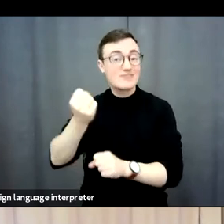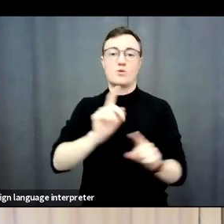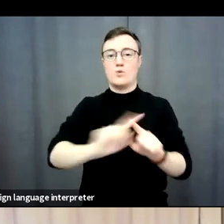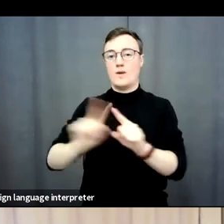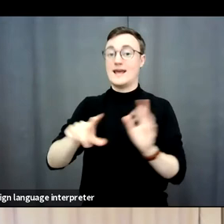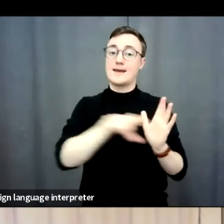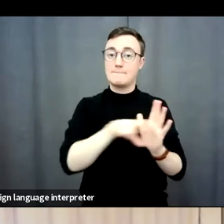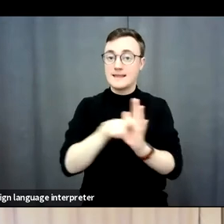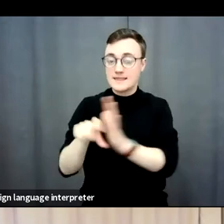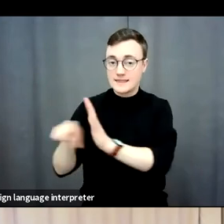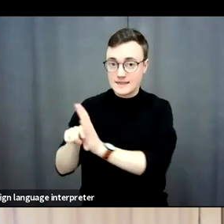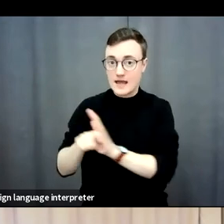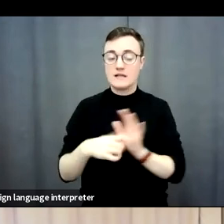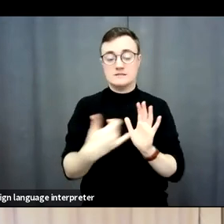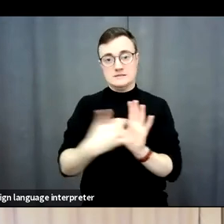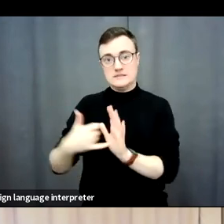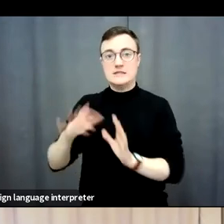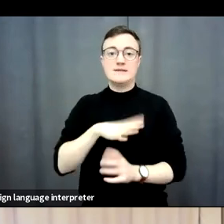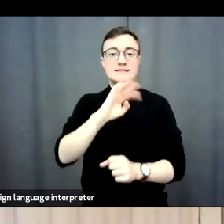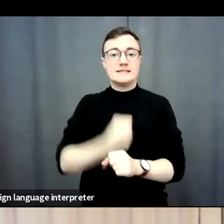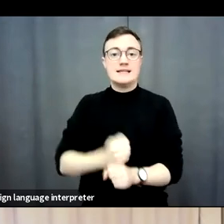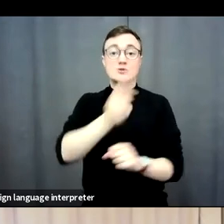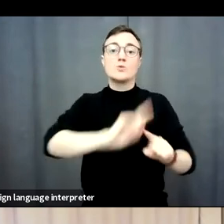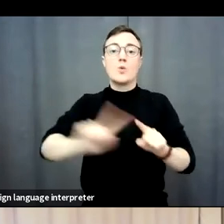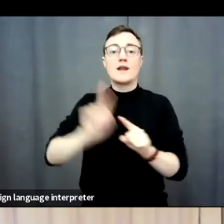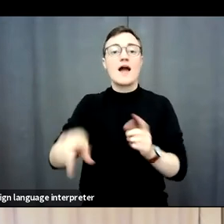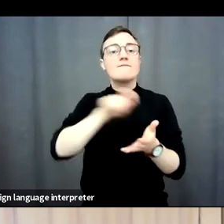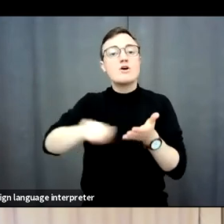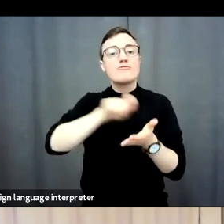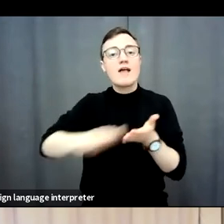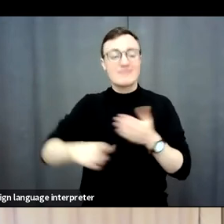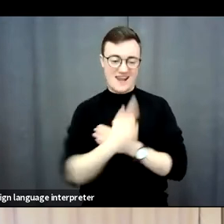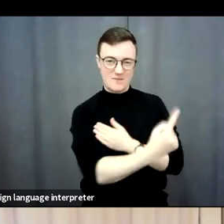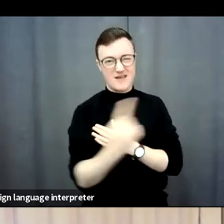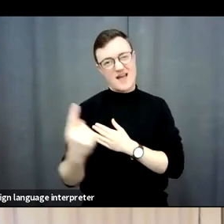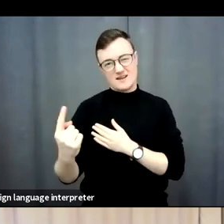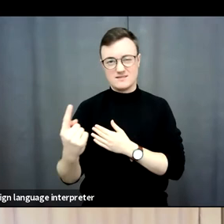including 19 different chapters. With 19 different authors, and it both